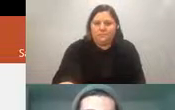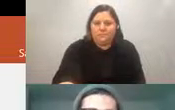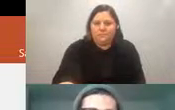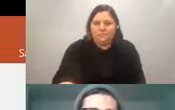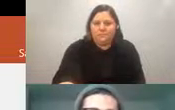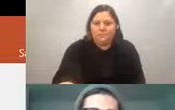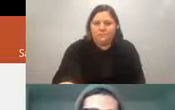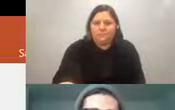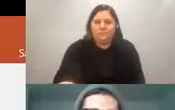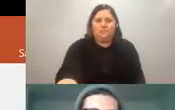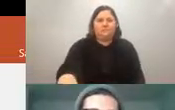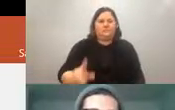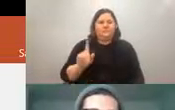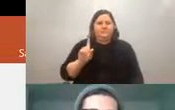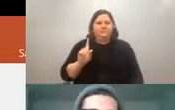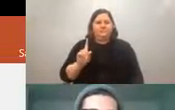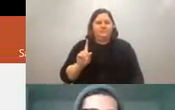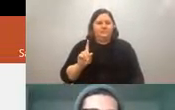actually we're gonna do